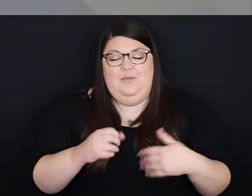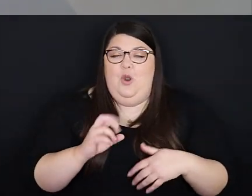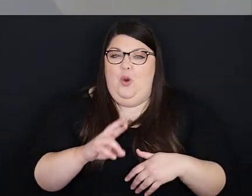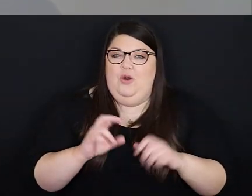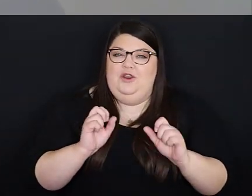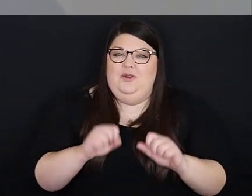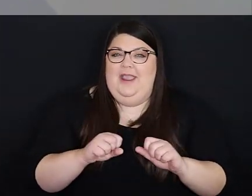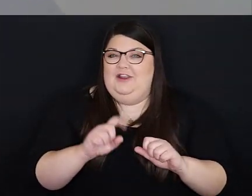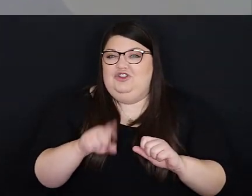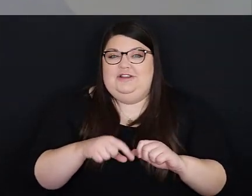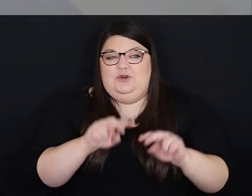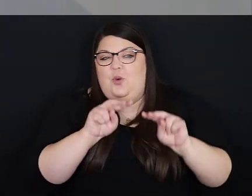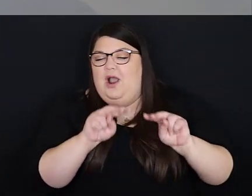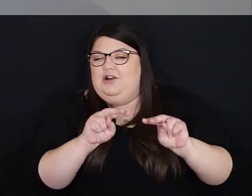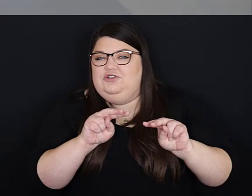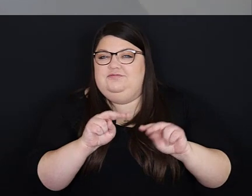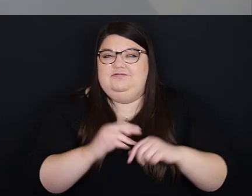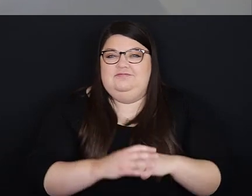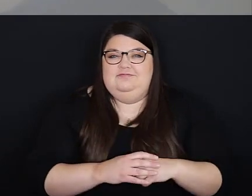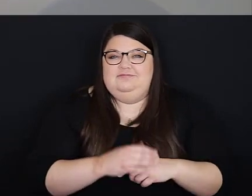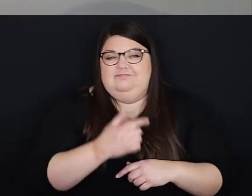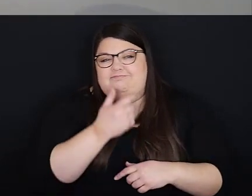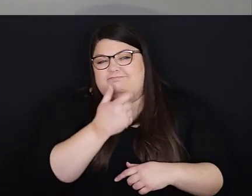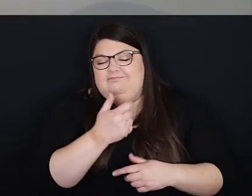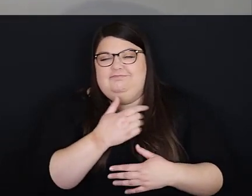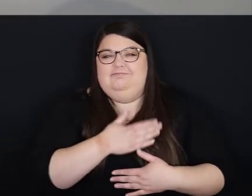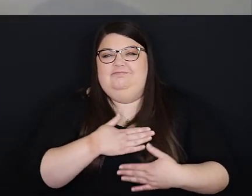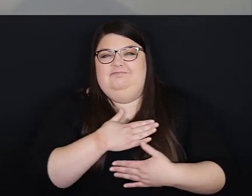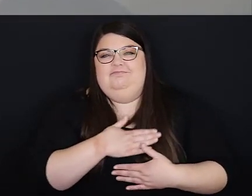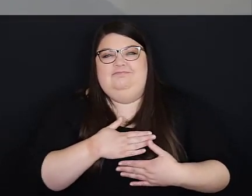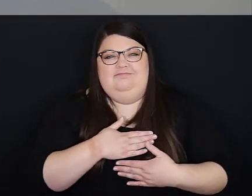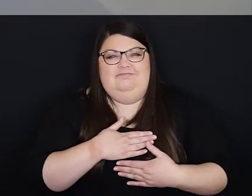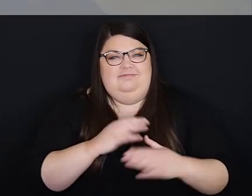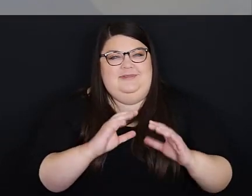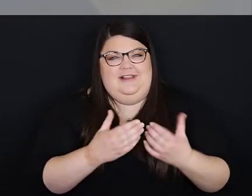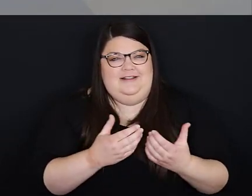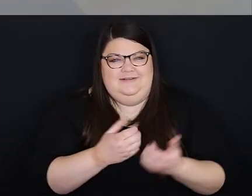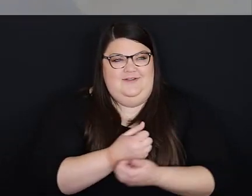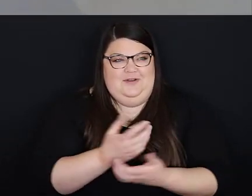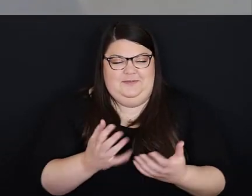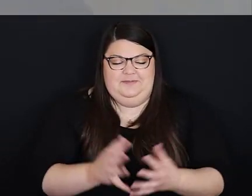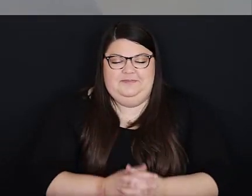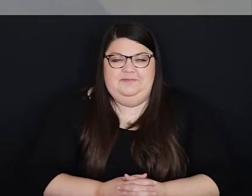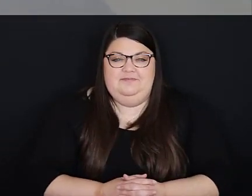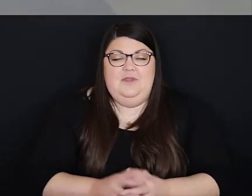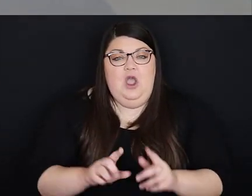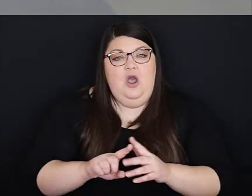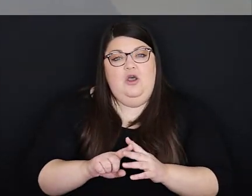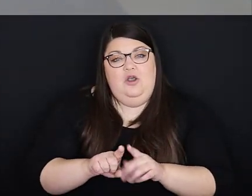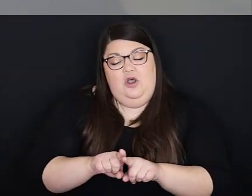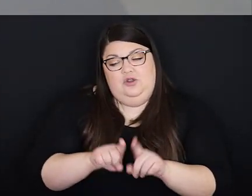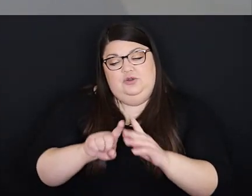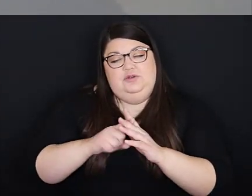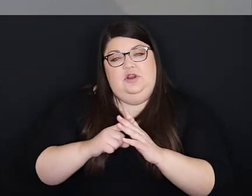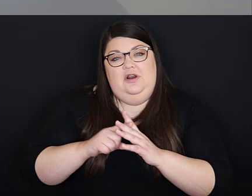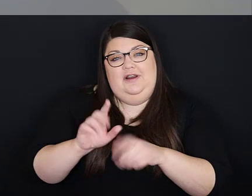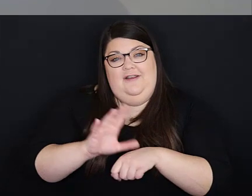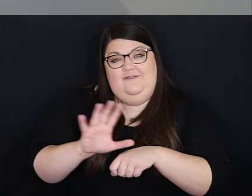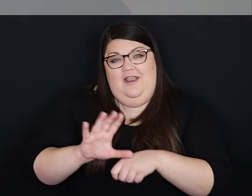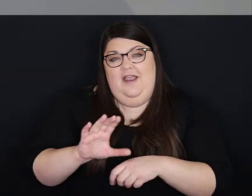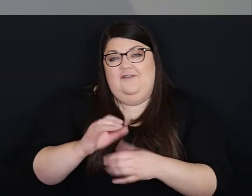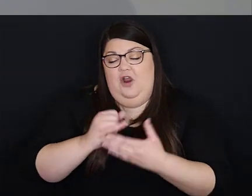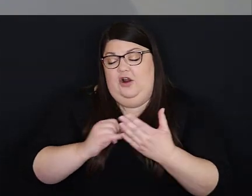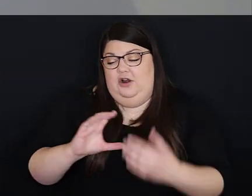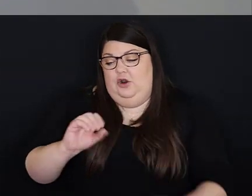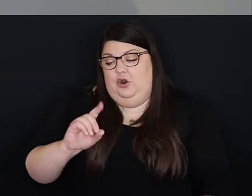or you may simply just watch and enjoy the class. Enjoy everything. Also beginning at 5 p.m., artist Cody